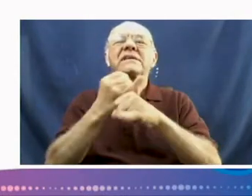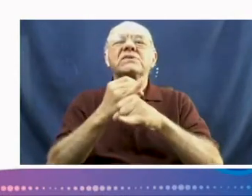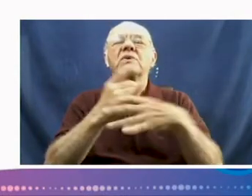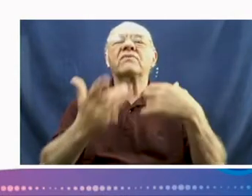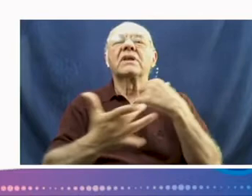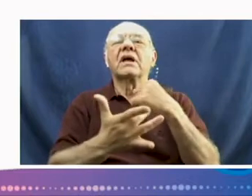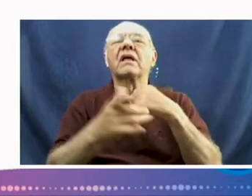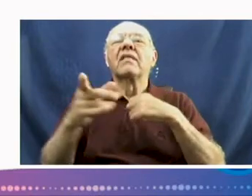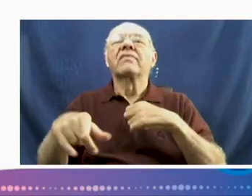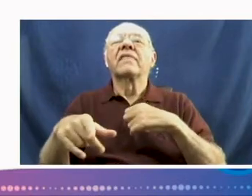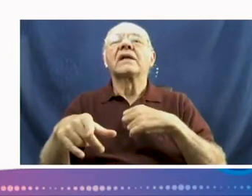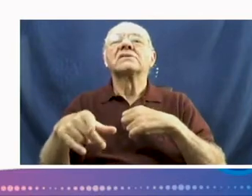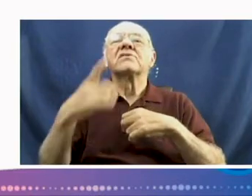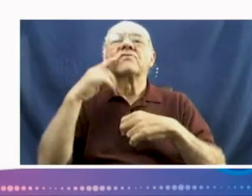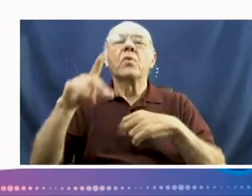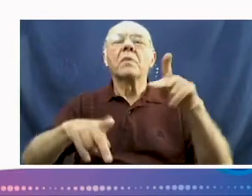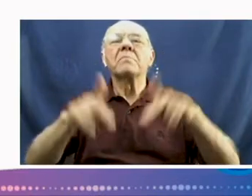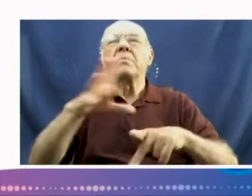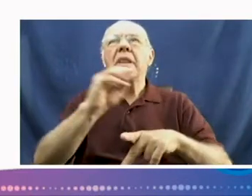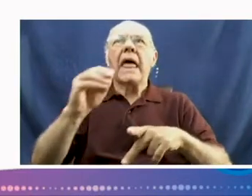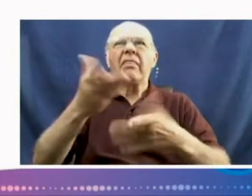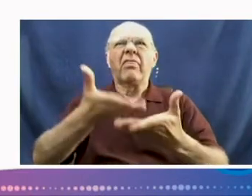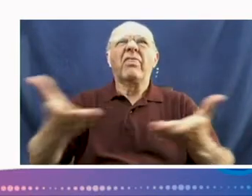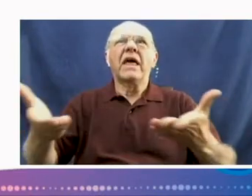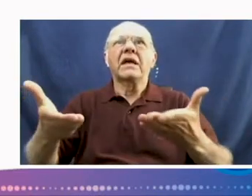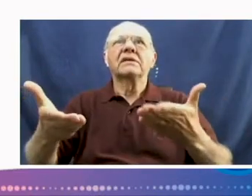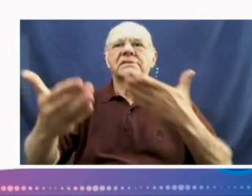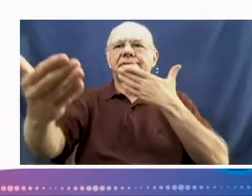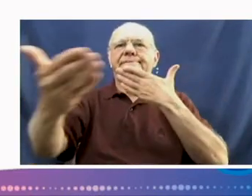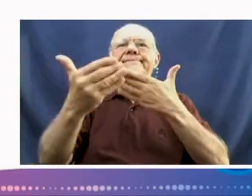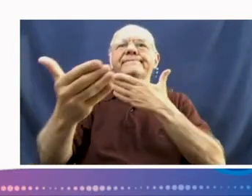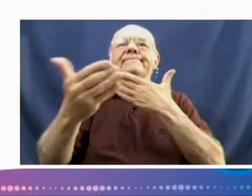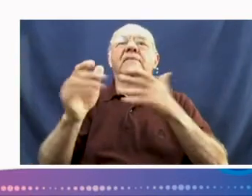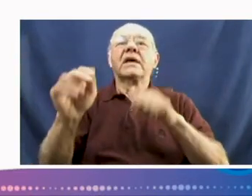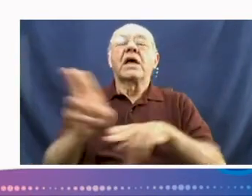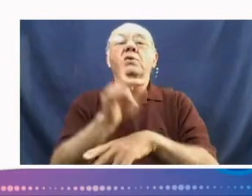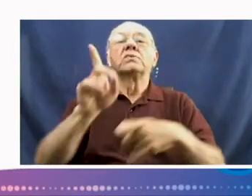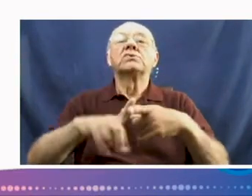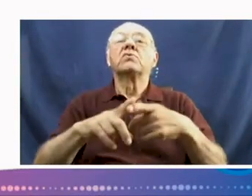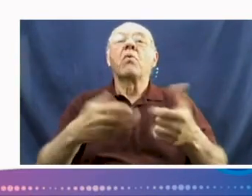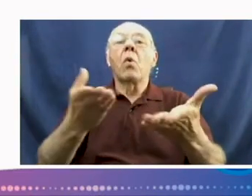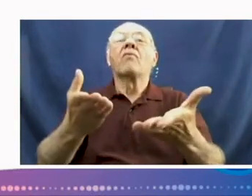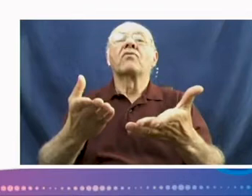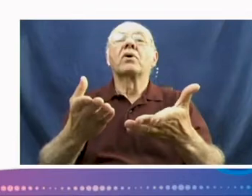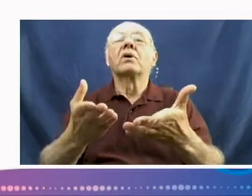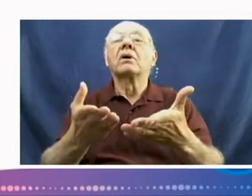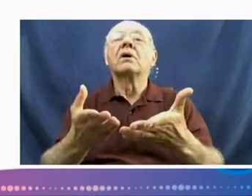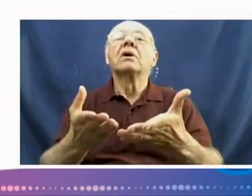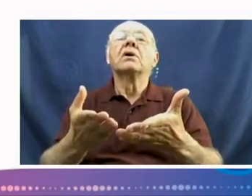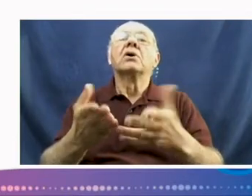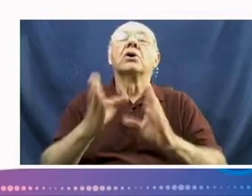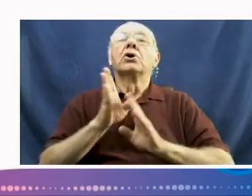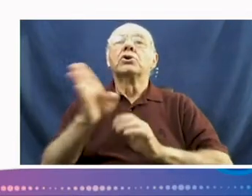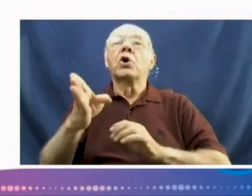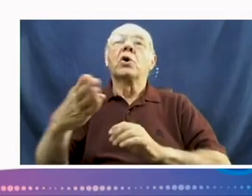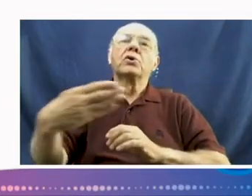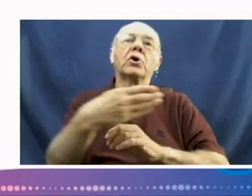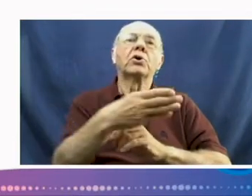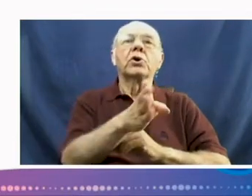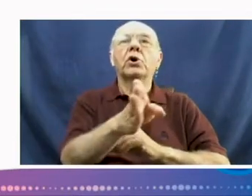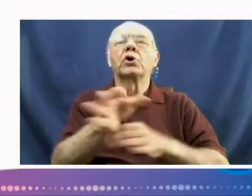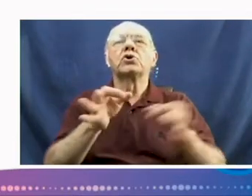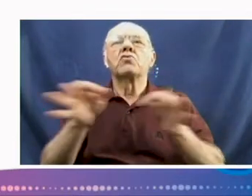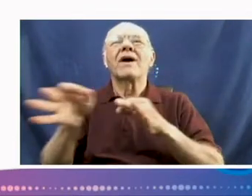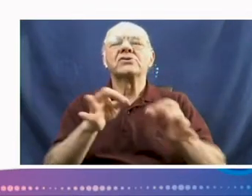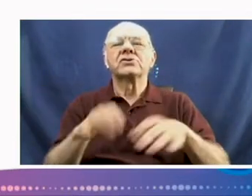and objects to within just a few centimeters. It can be used to offer indoor turn-by-turn directions. The pilot testing is